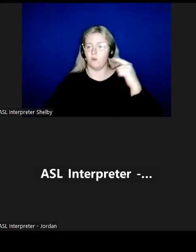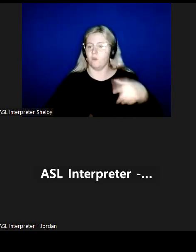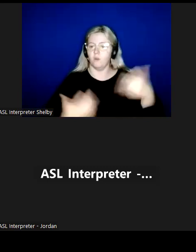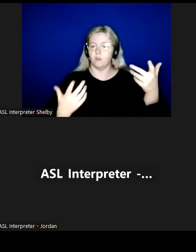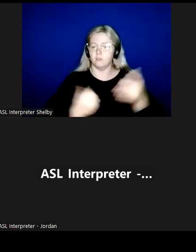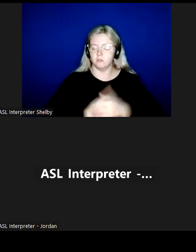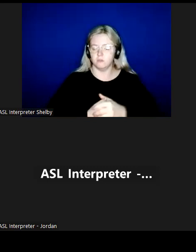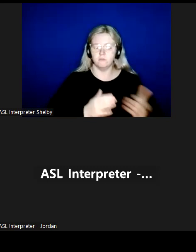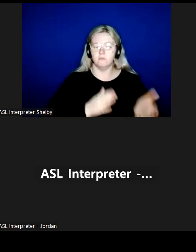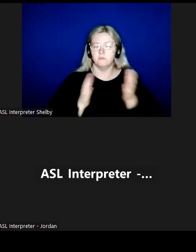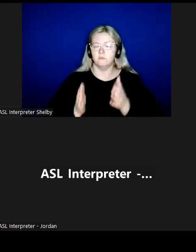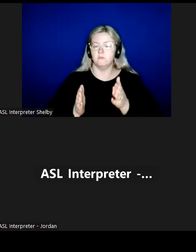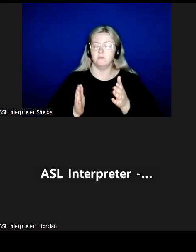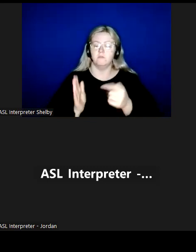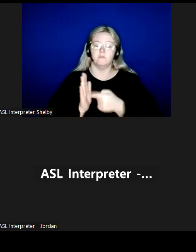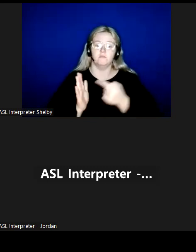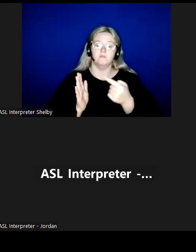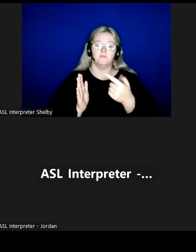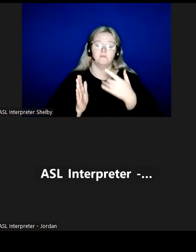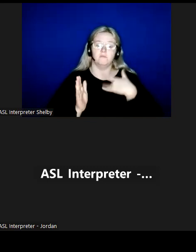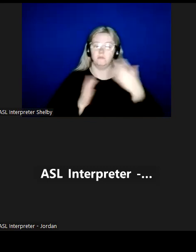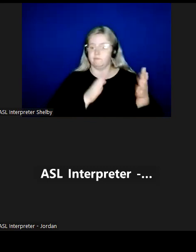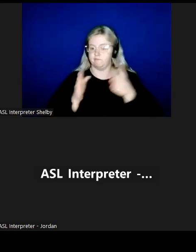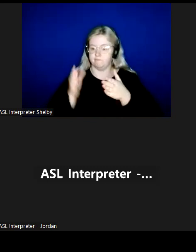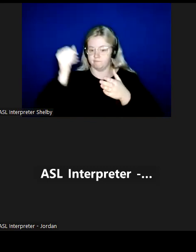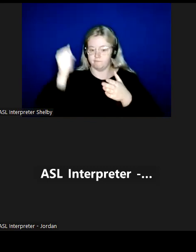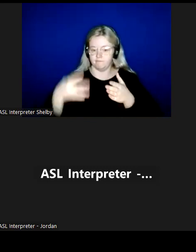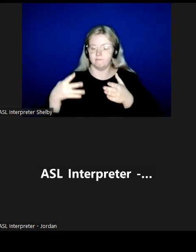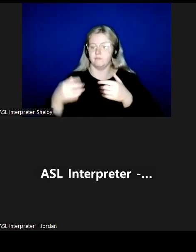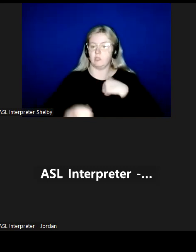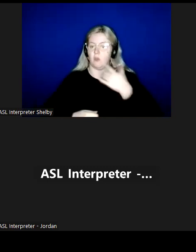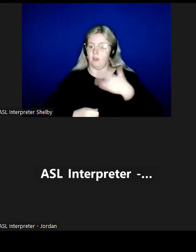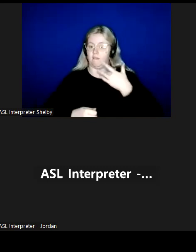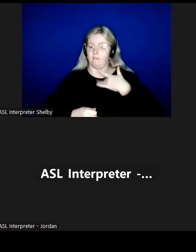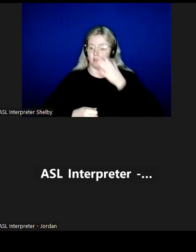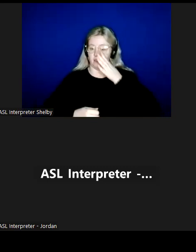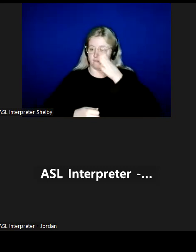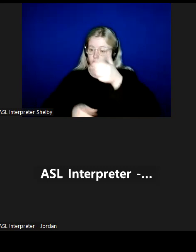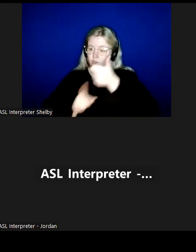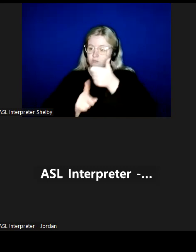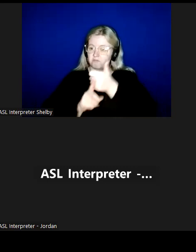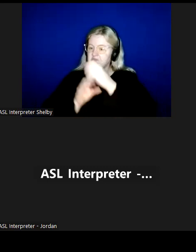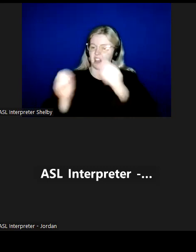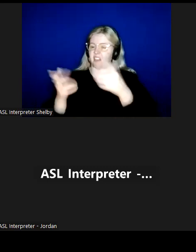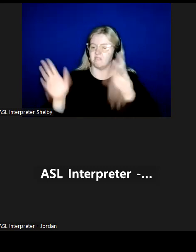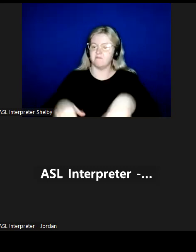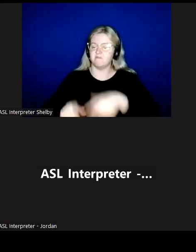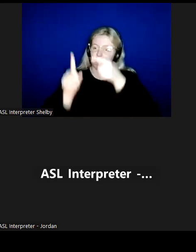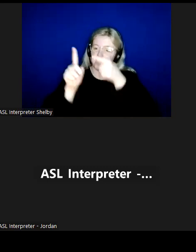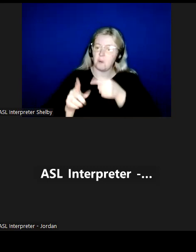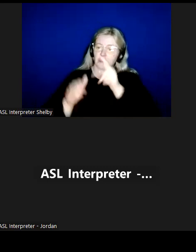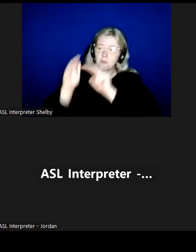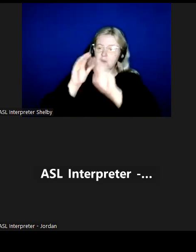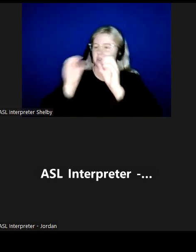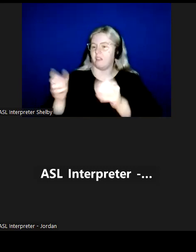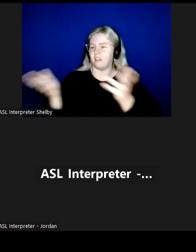oftentimes I find I do a little bit of work with people on, let's look at what your life could look like now. What is your new normal? What does the